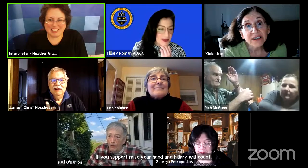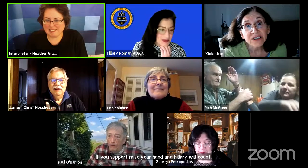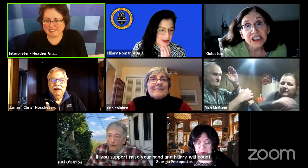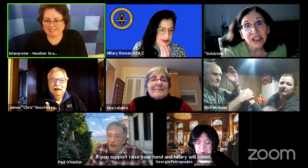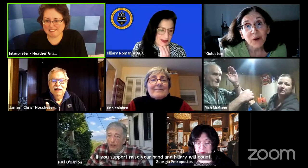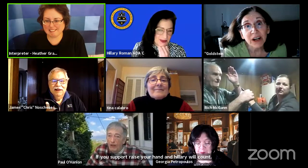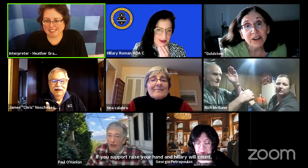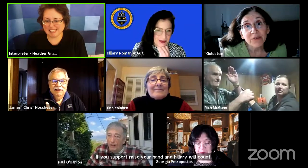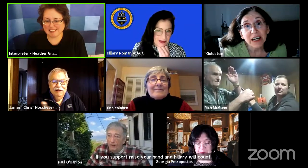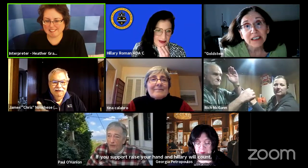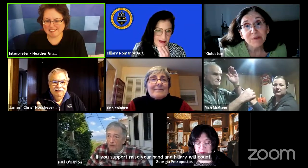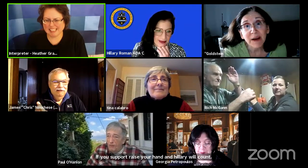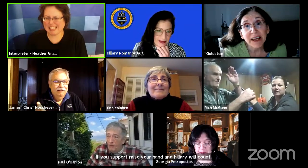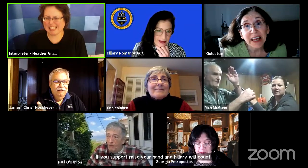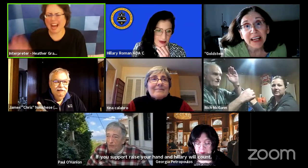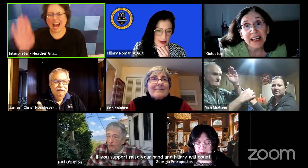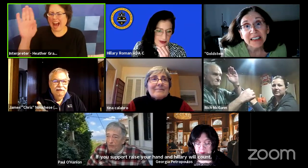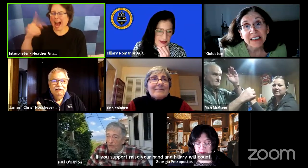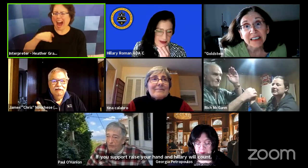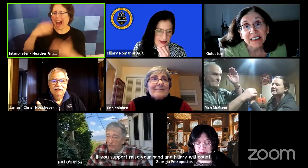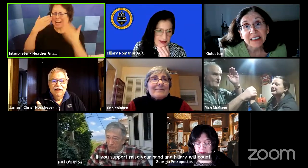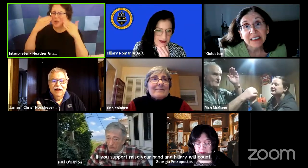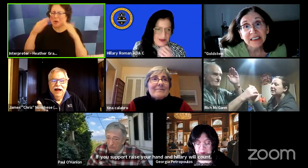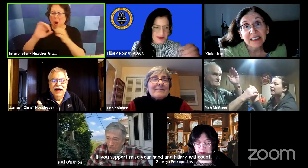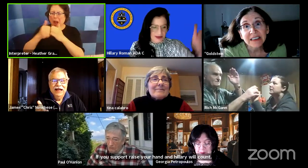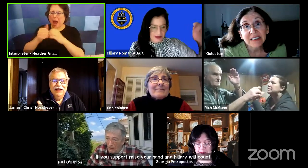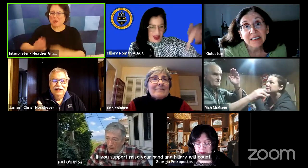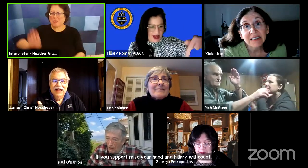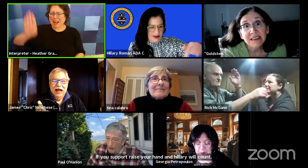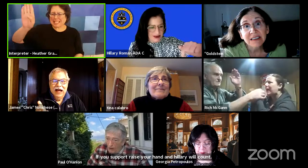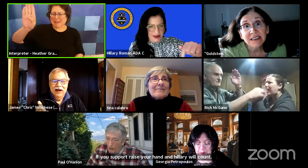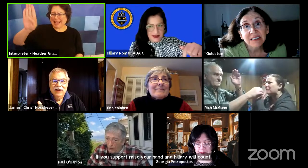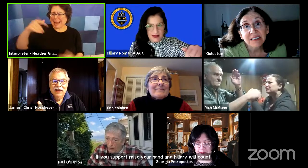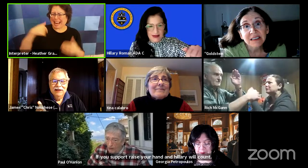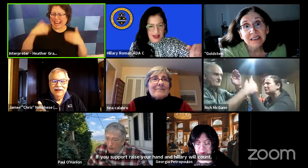I don't see where to raise my hand.